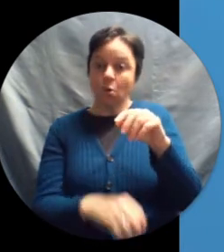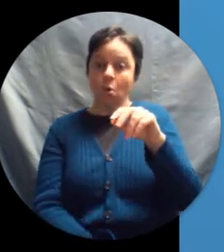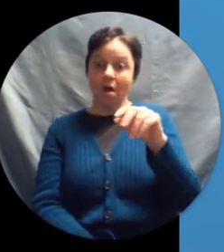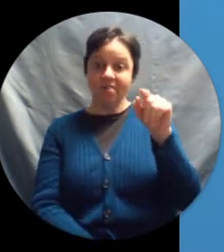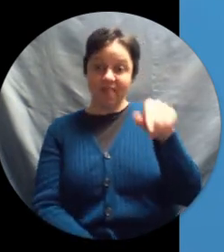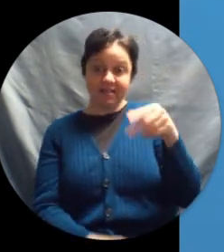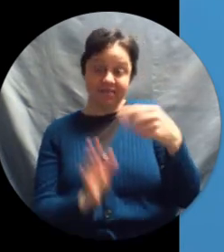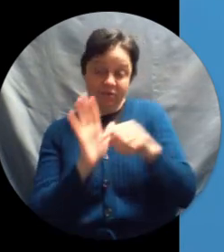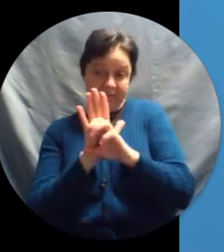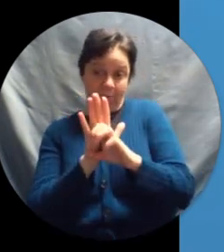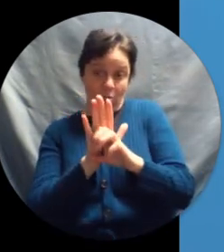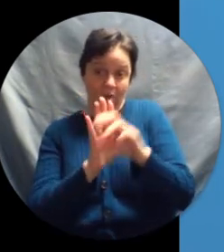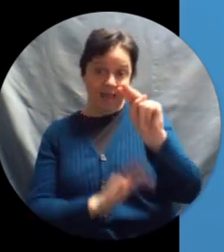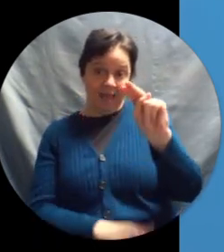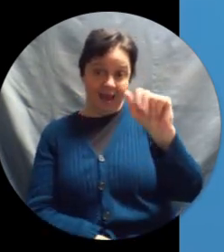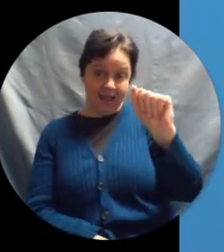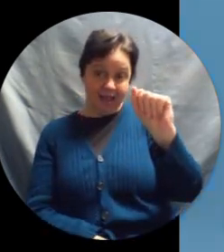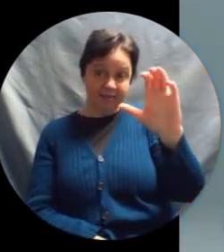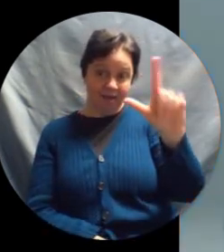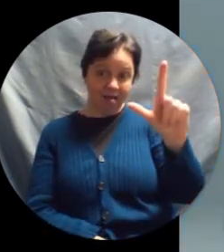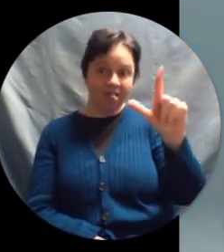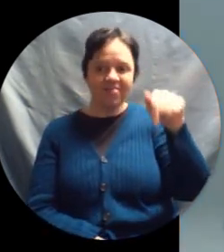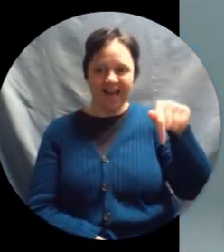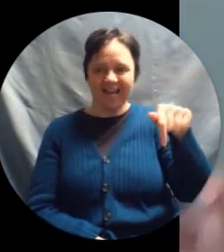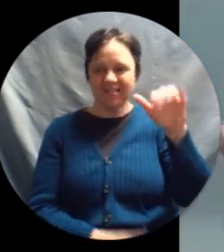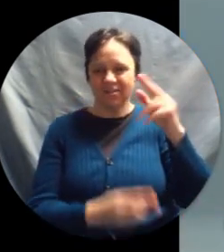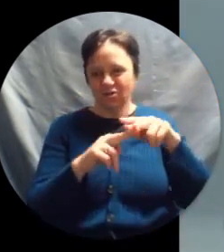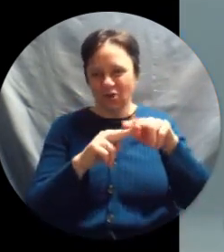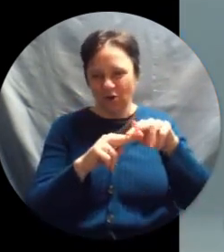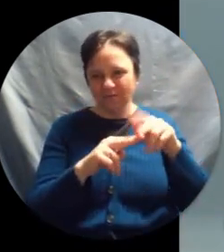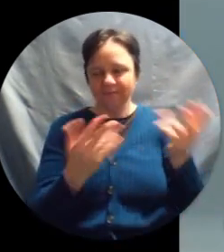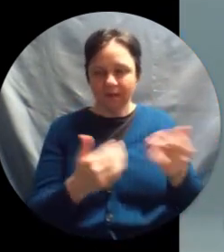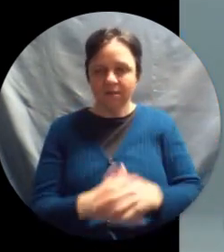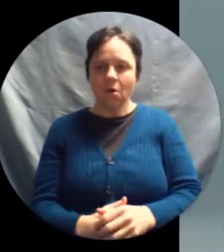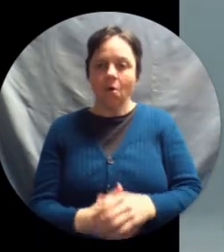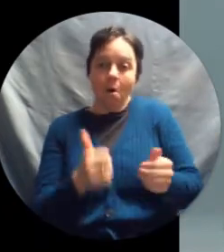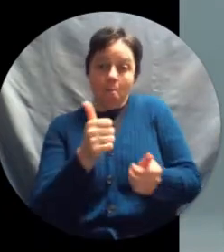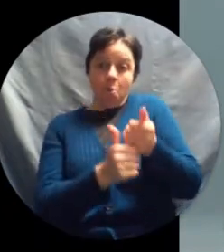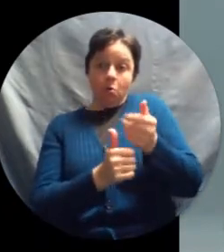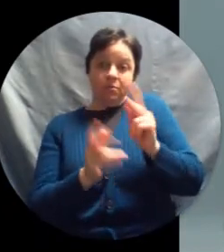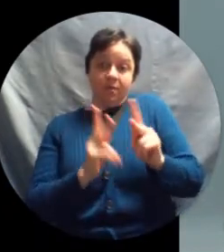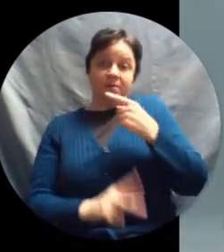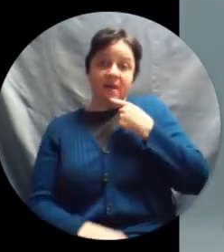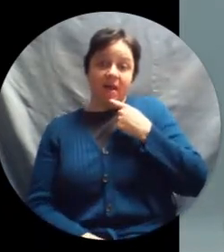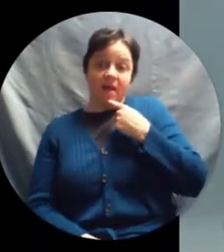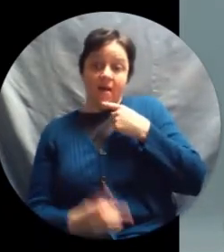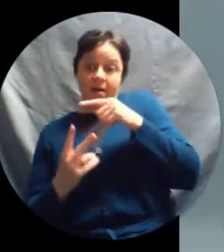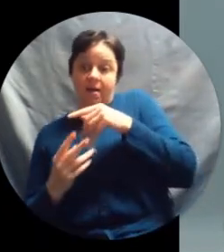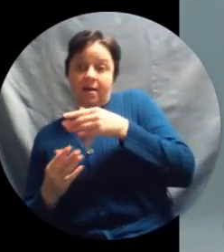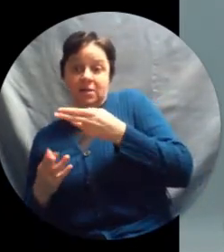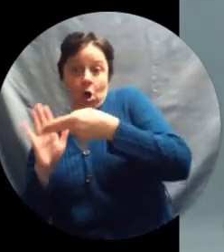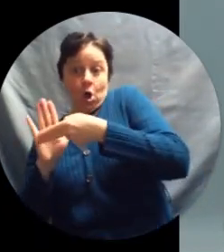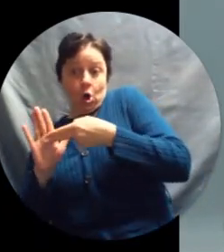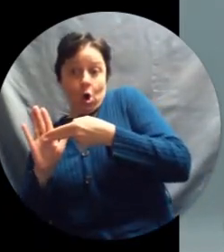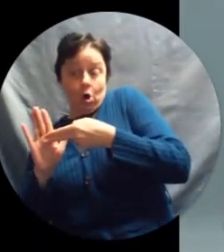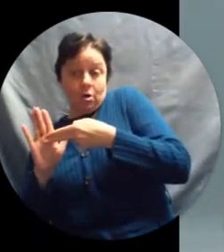of sodium chloride. And there's a lot of people talk. Well, is it a compound? Is it a molecule?